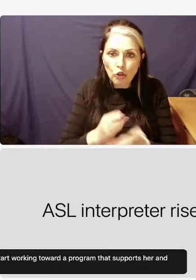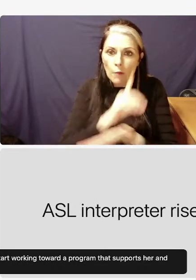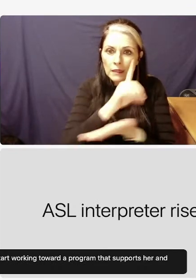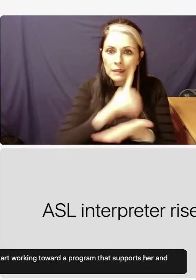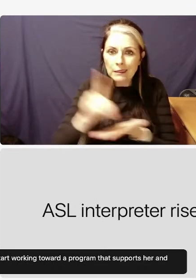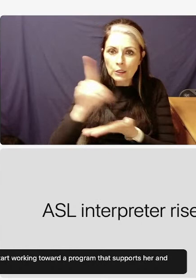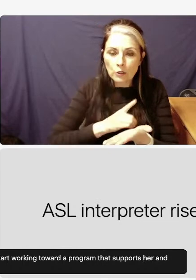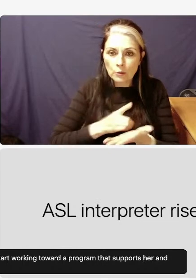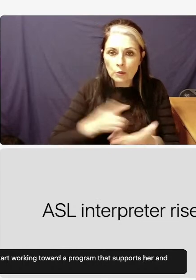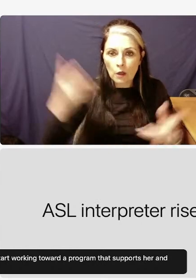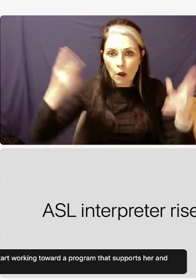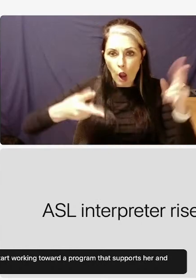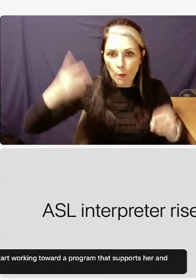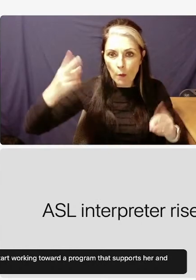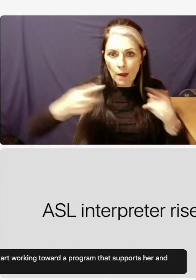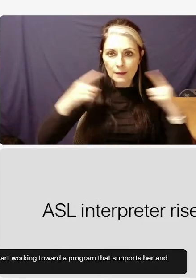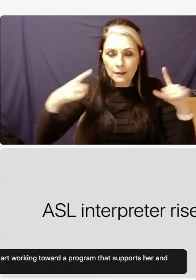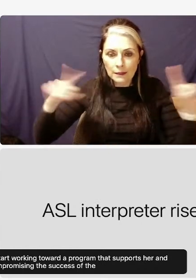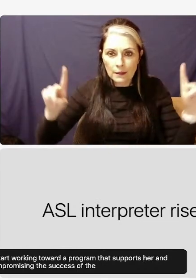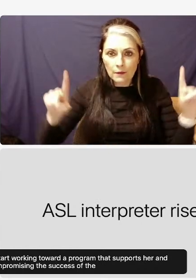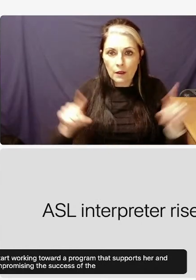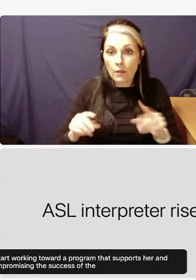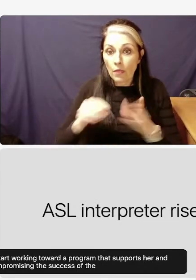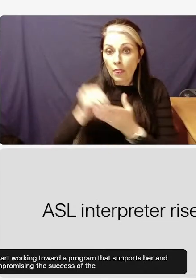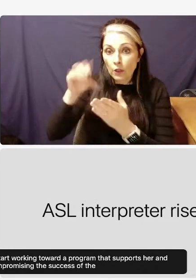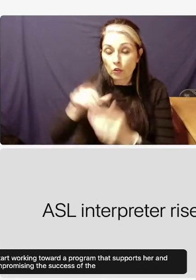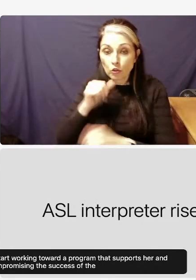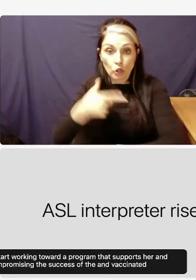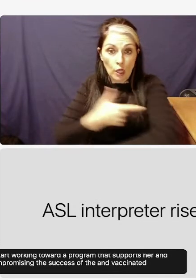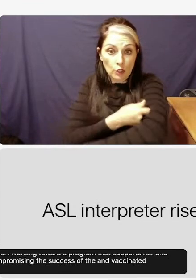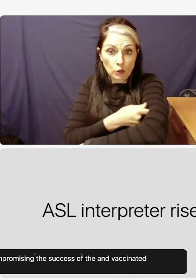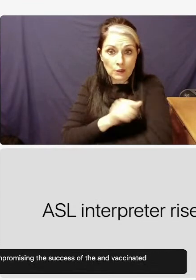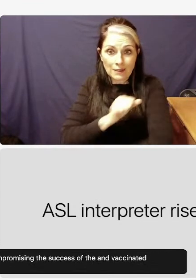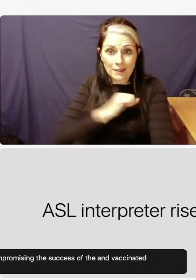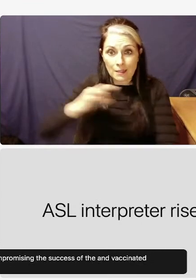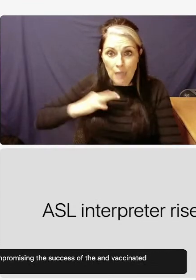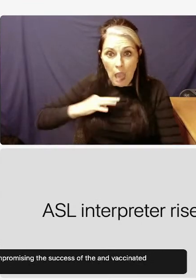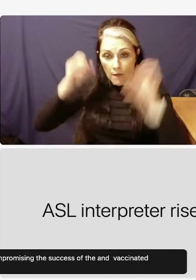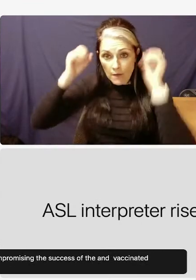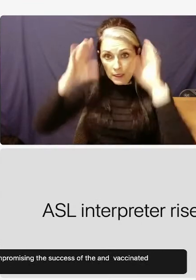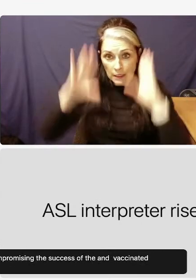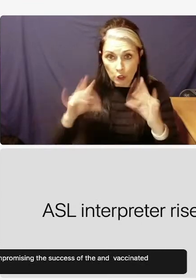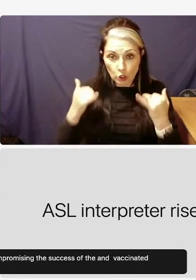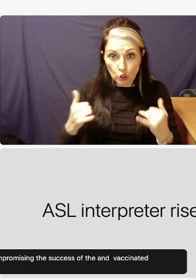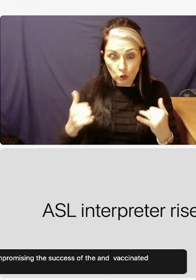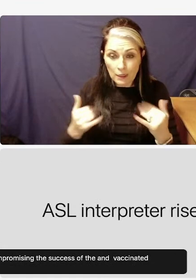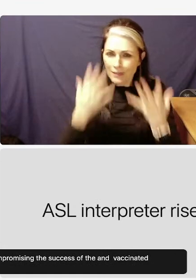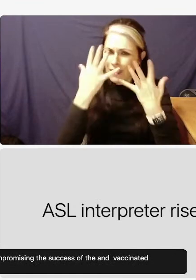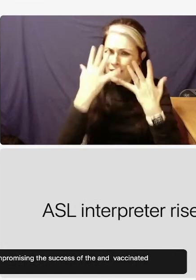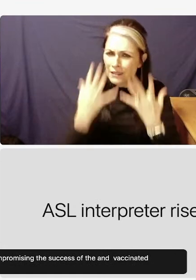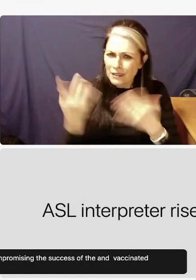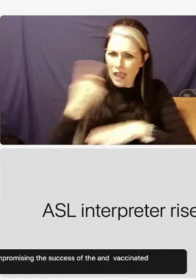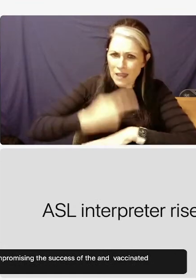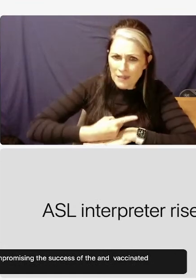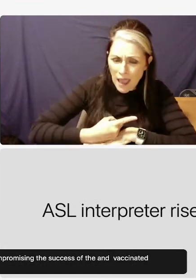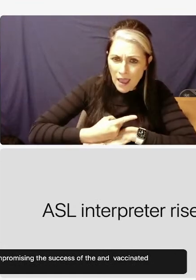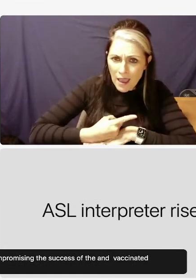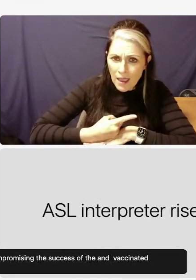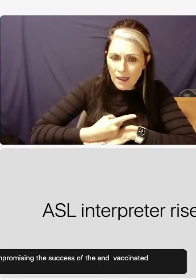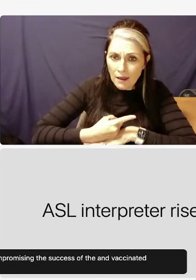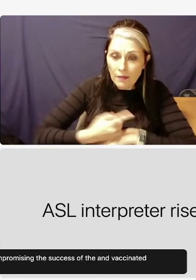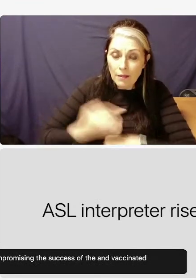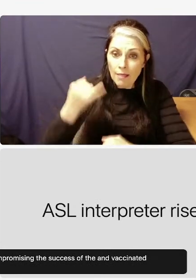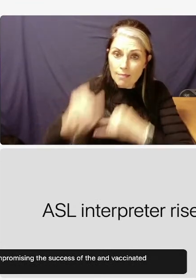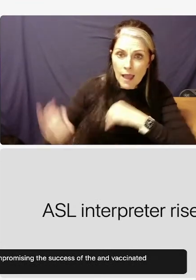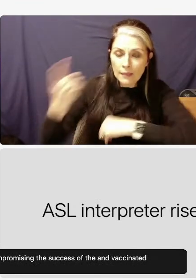compromising the success of the unvaccinated students staff and teachers today is a sad day today marks the last